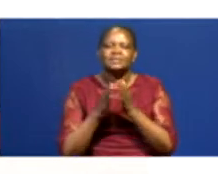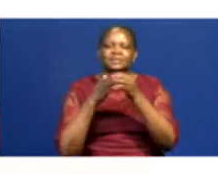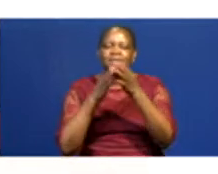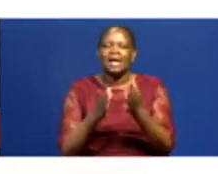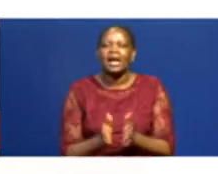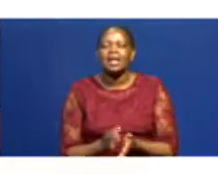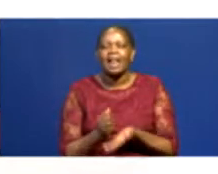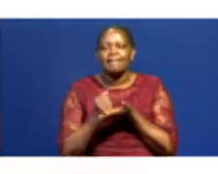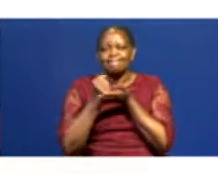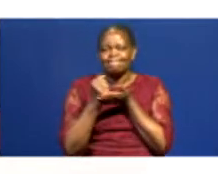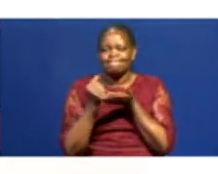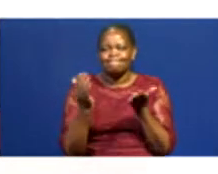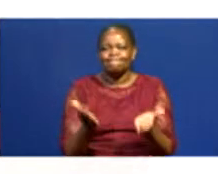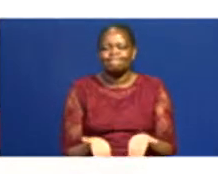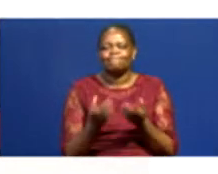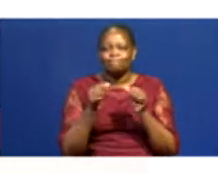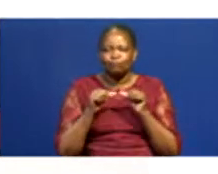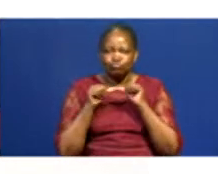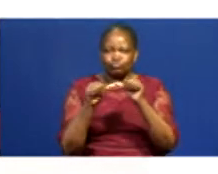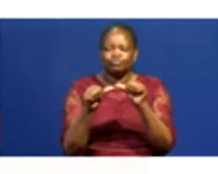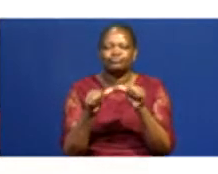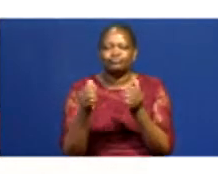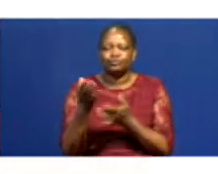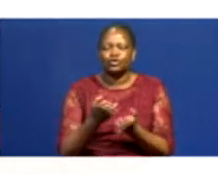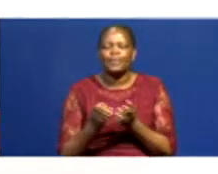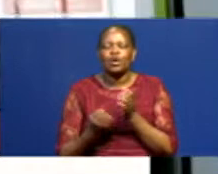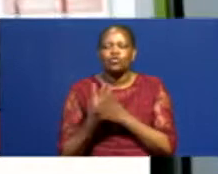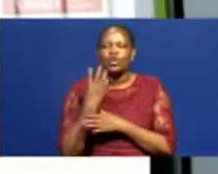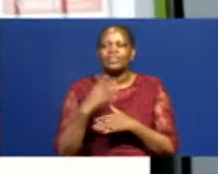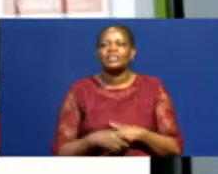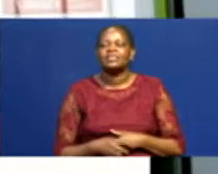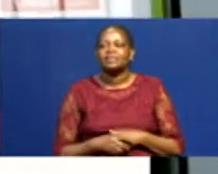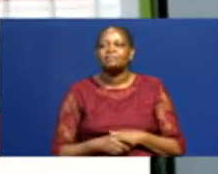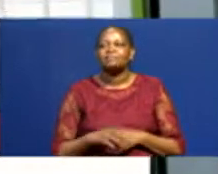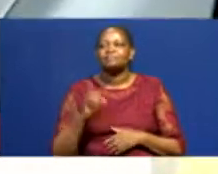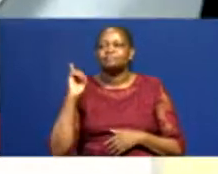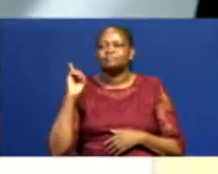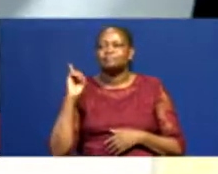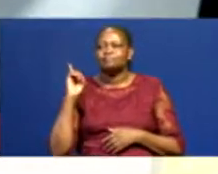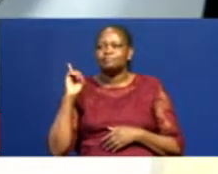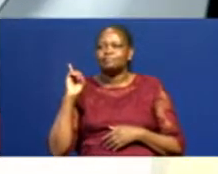and help in promoting sustainable economic growth.